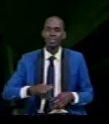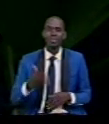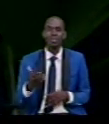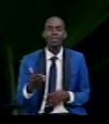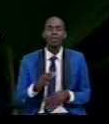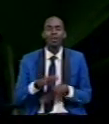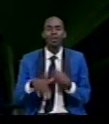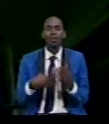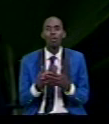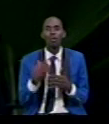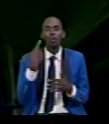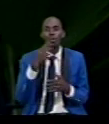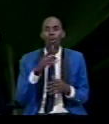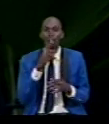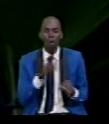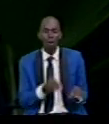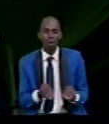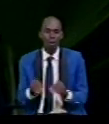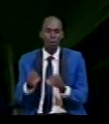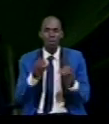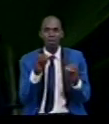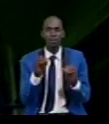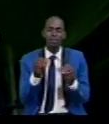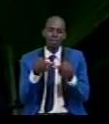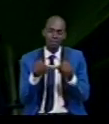moving, remain where you are.